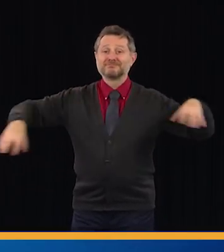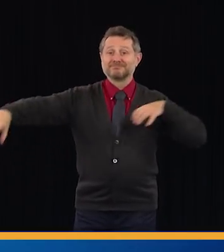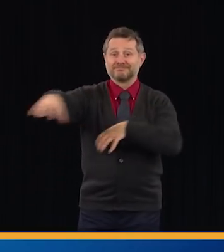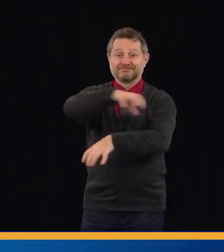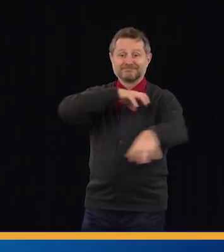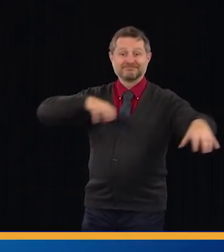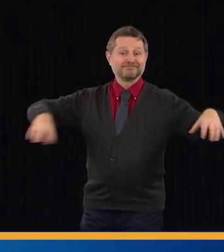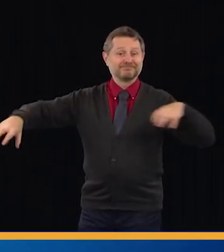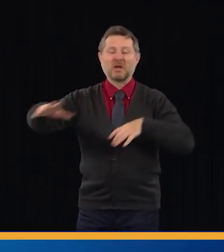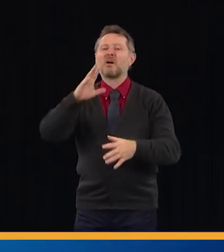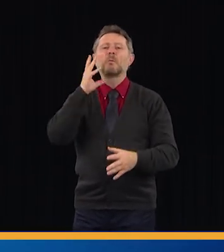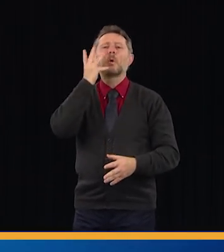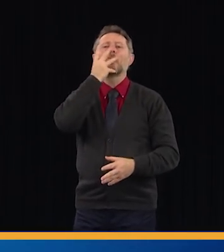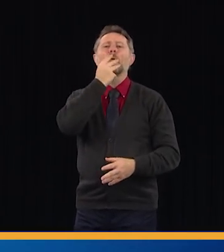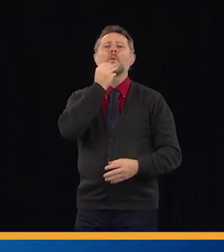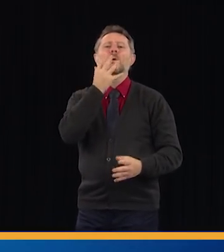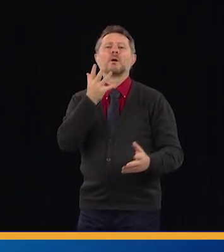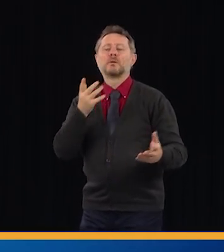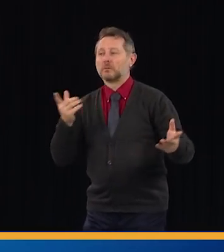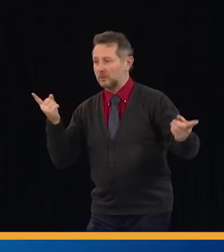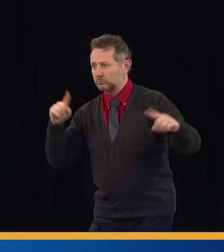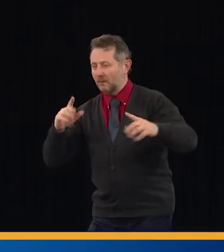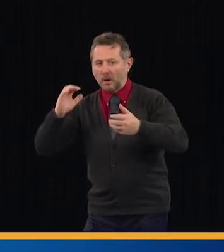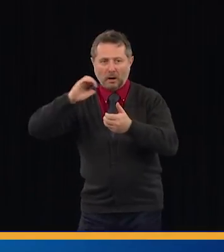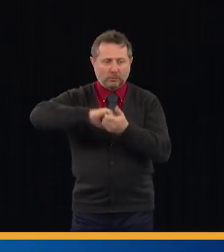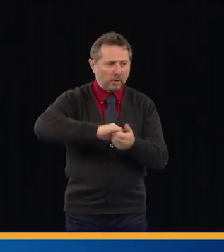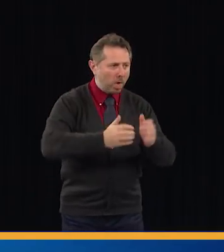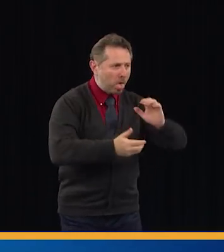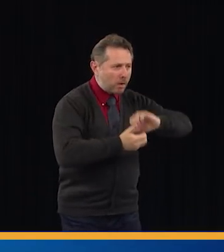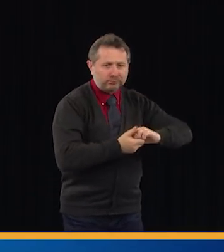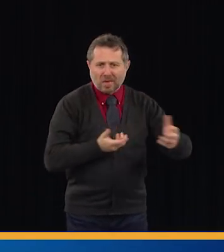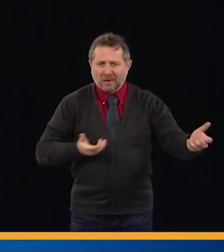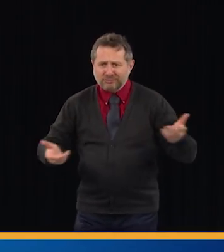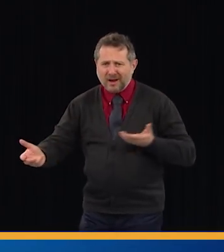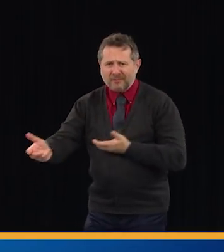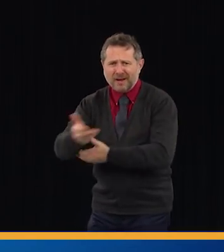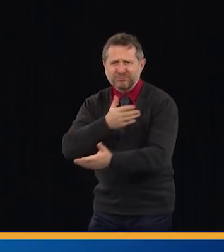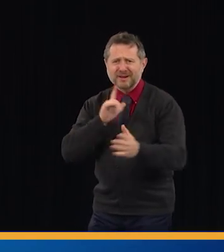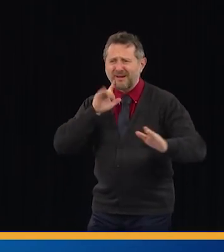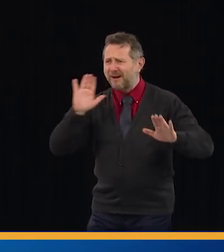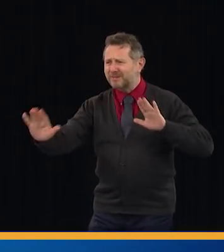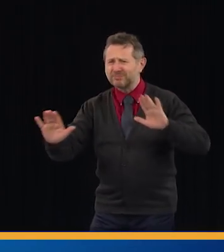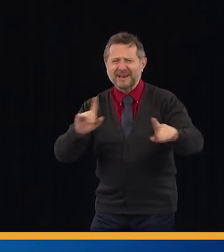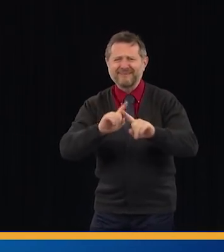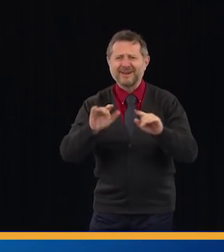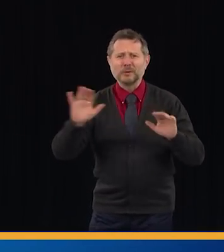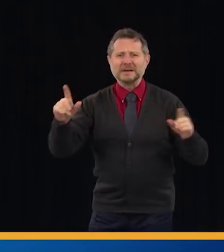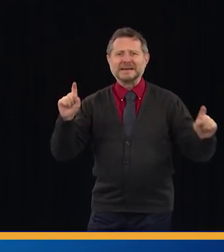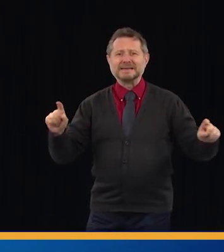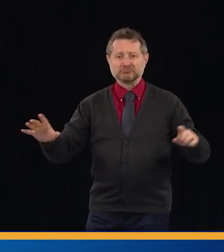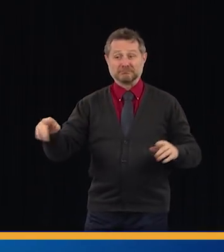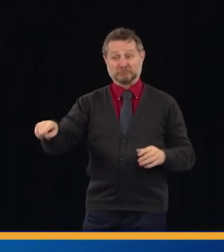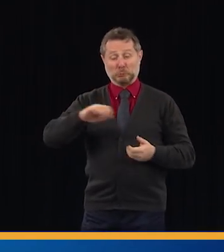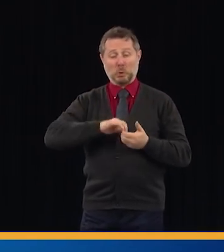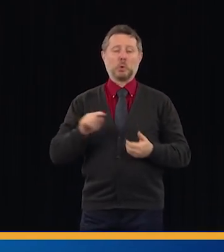beautiful, cooperative, generous acts among different partners in the healthcare system, has